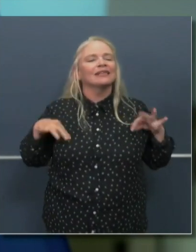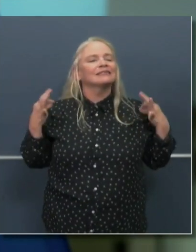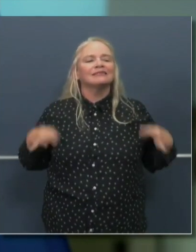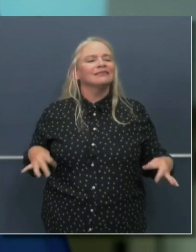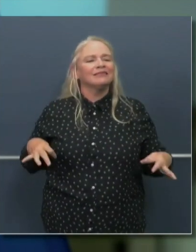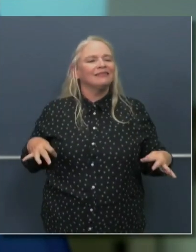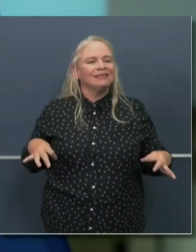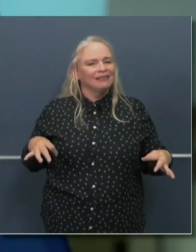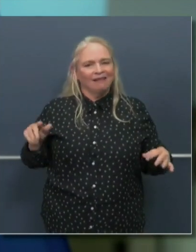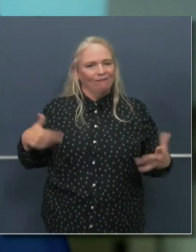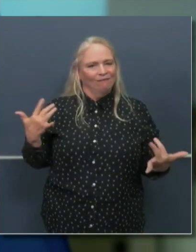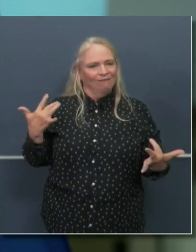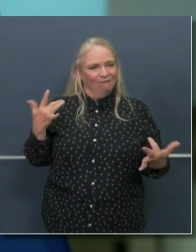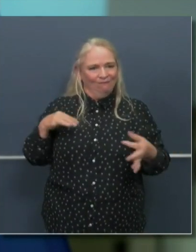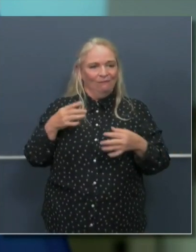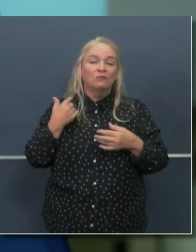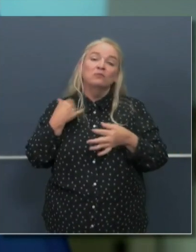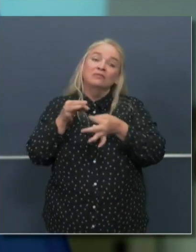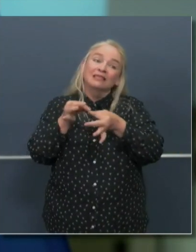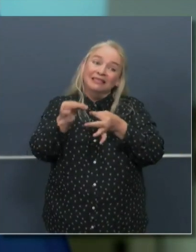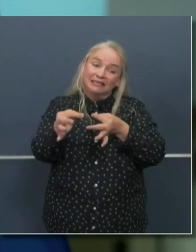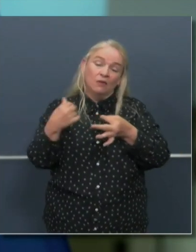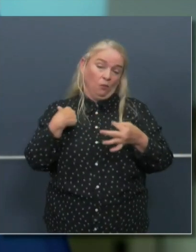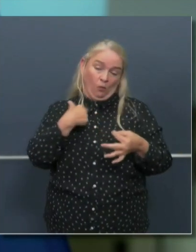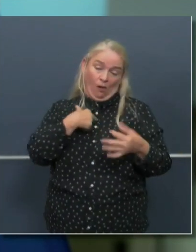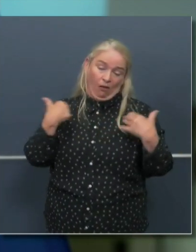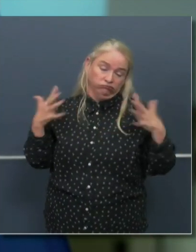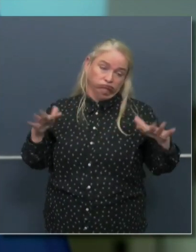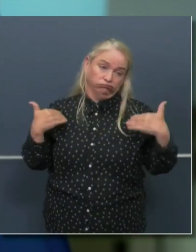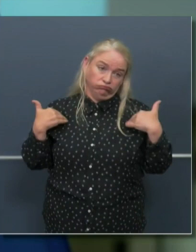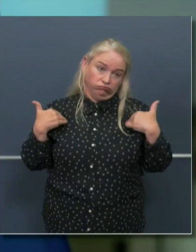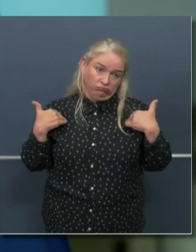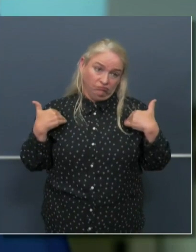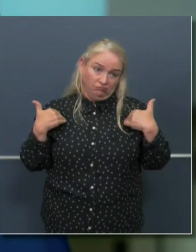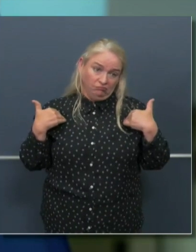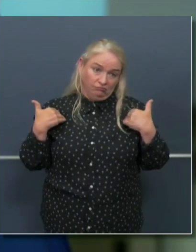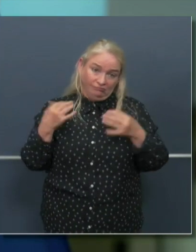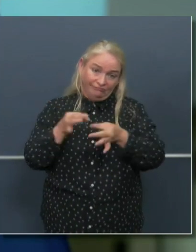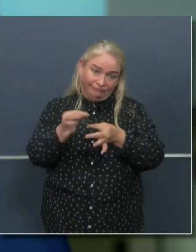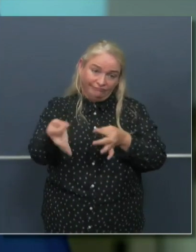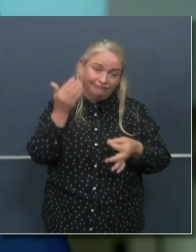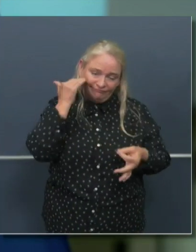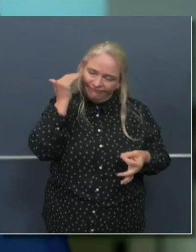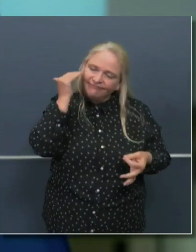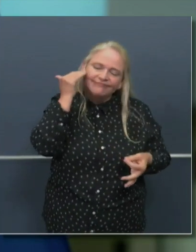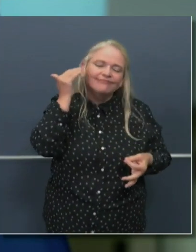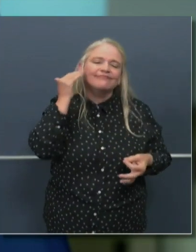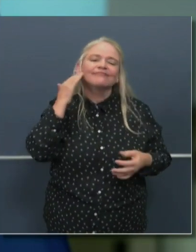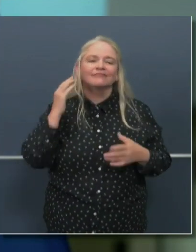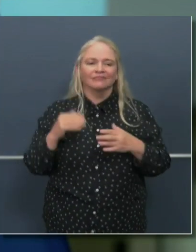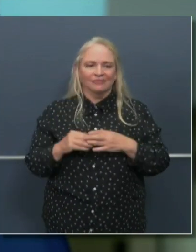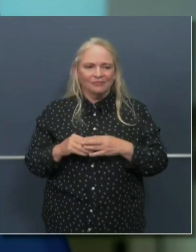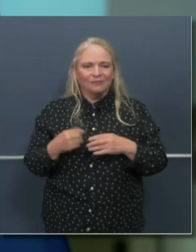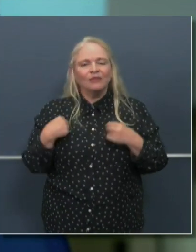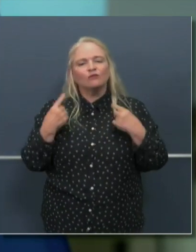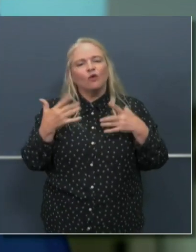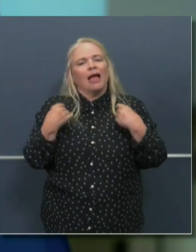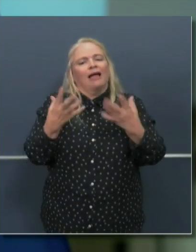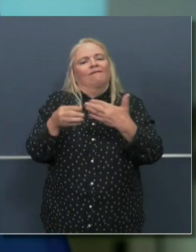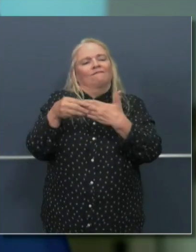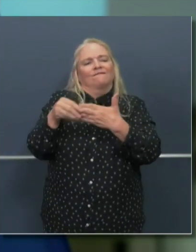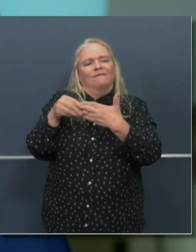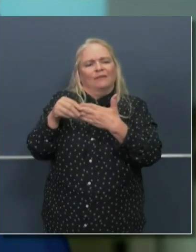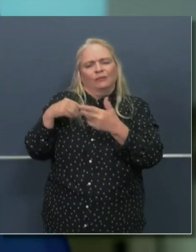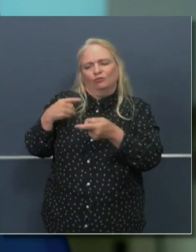year. But we have, and this is why I referenced the previous response to the question, provided flexibility, statutory language